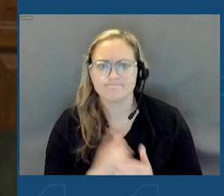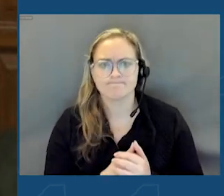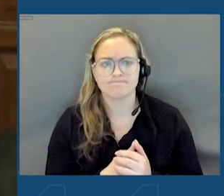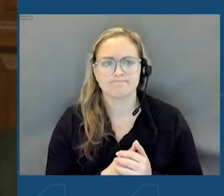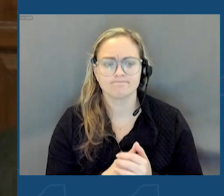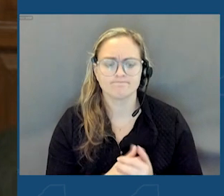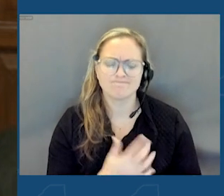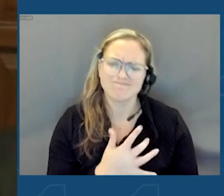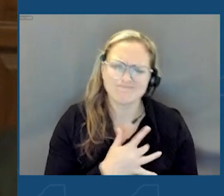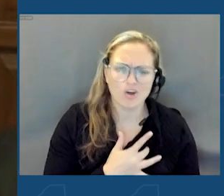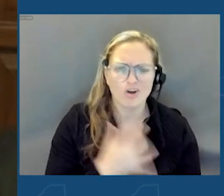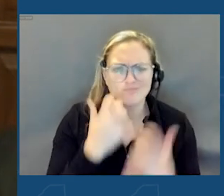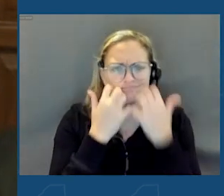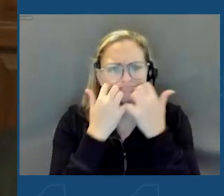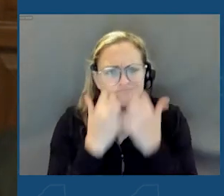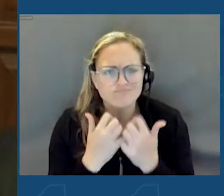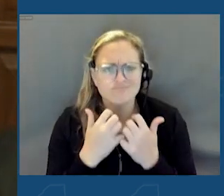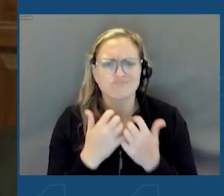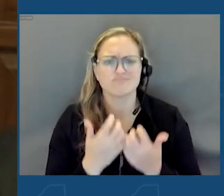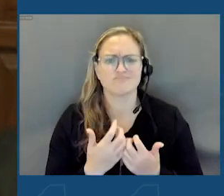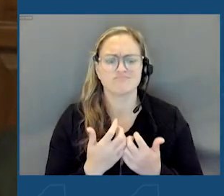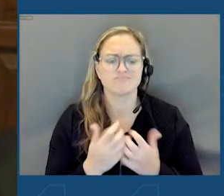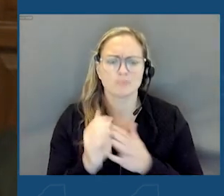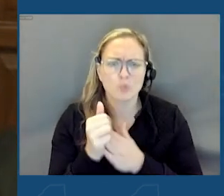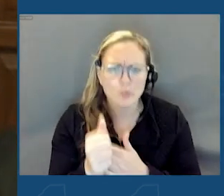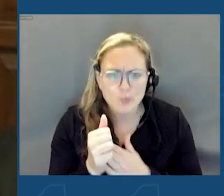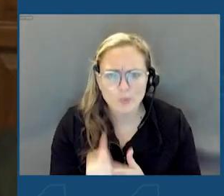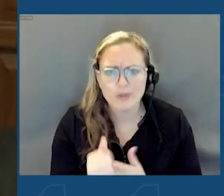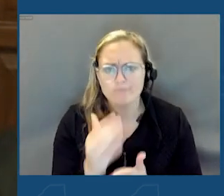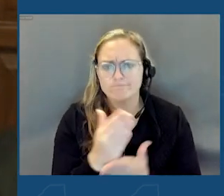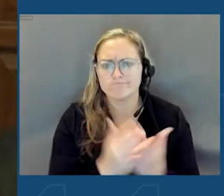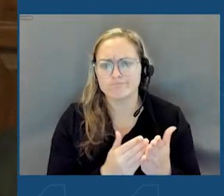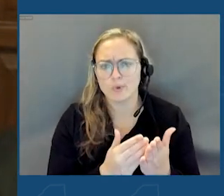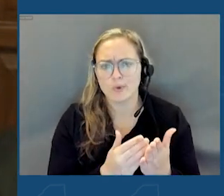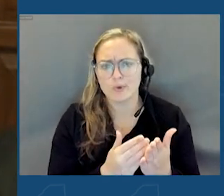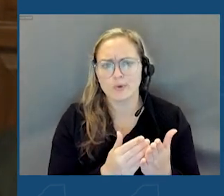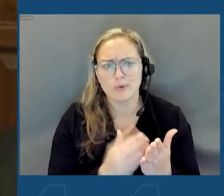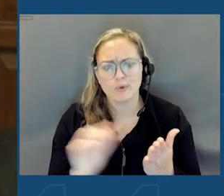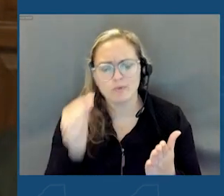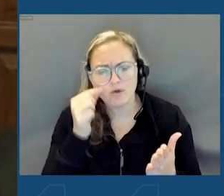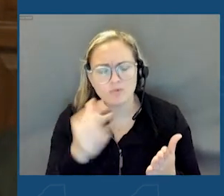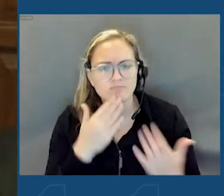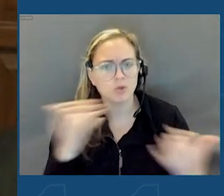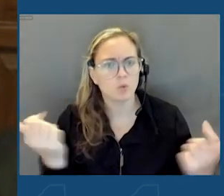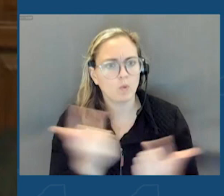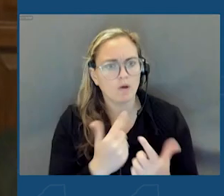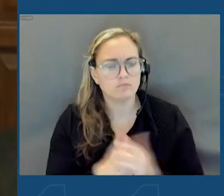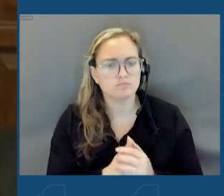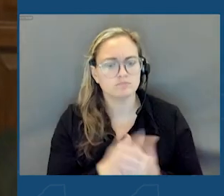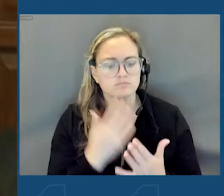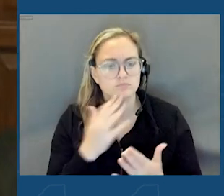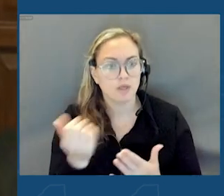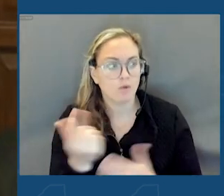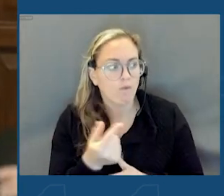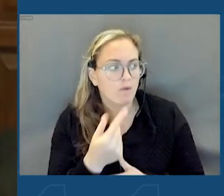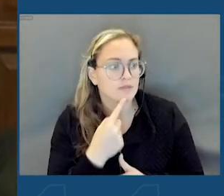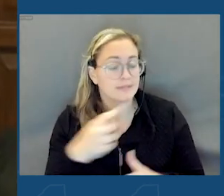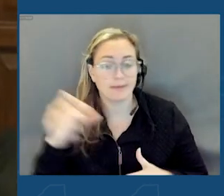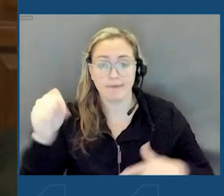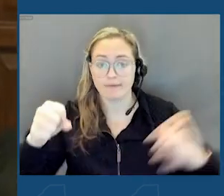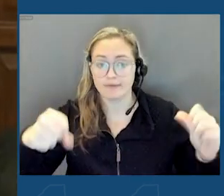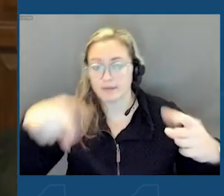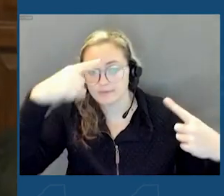and compassion to lead this branch of government, I want to thank all of them. I want to thank everyone who has said yes, who stepped